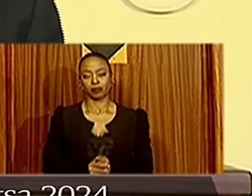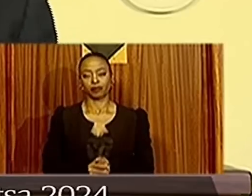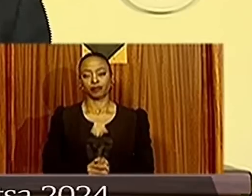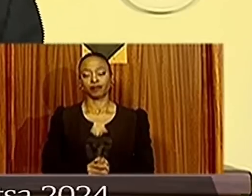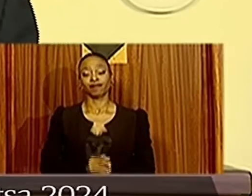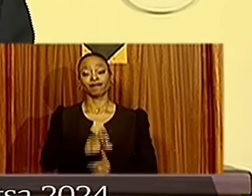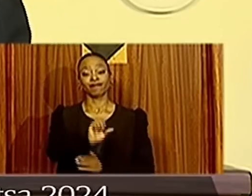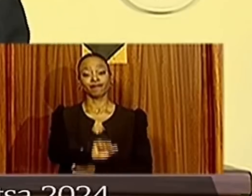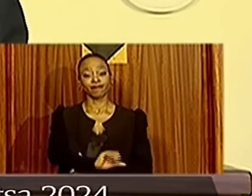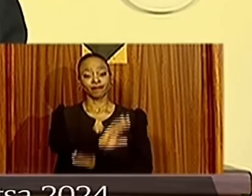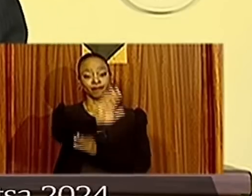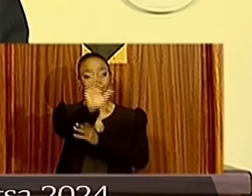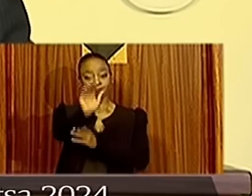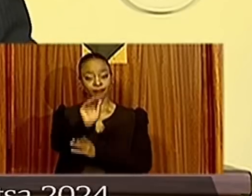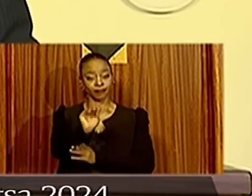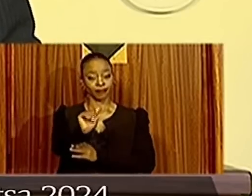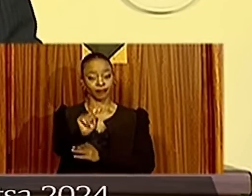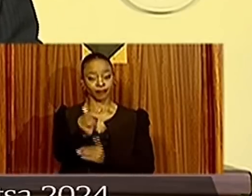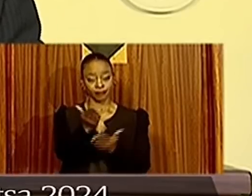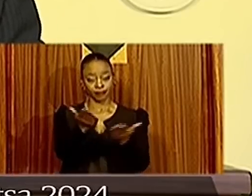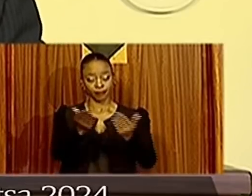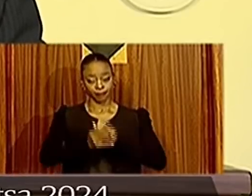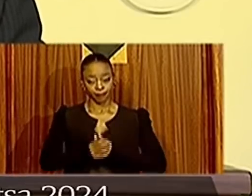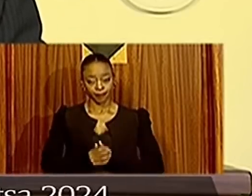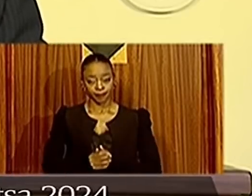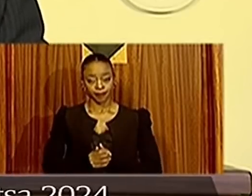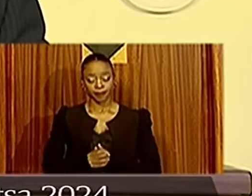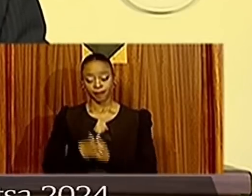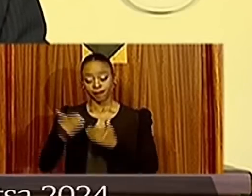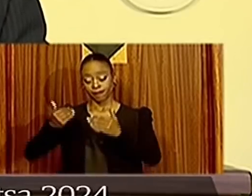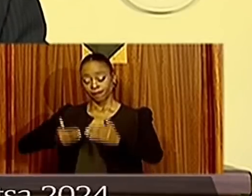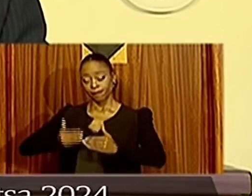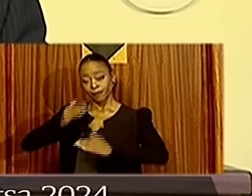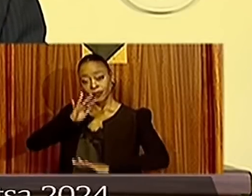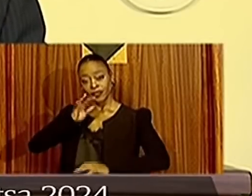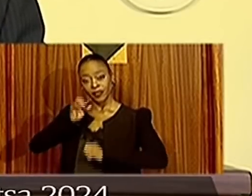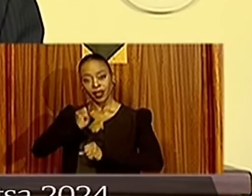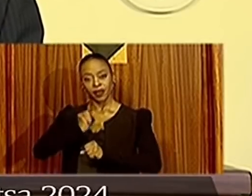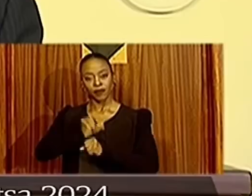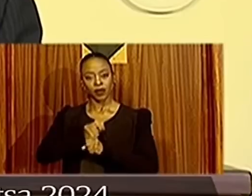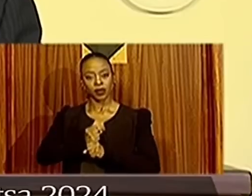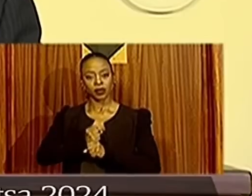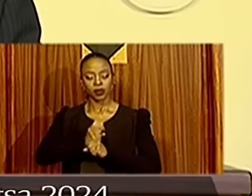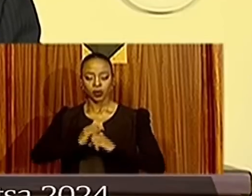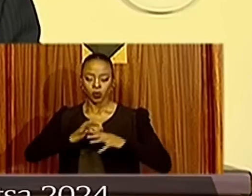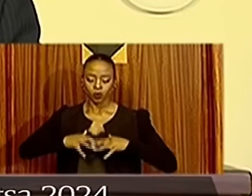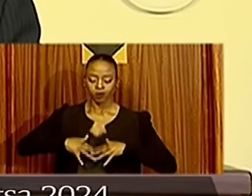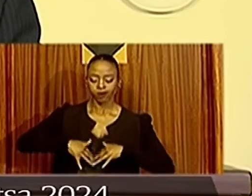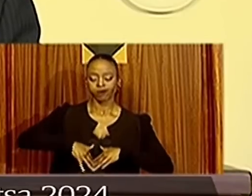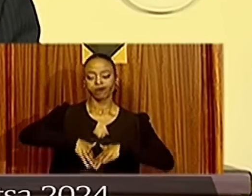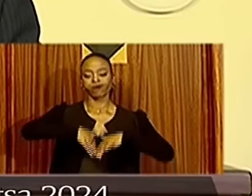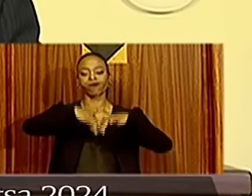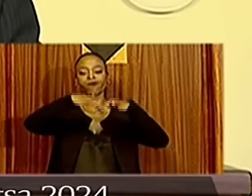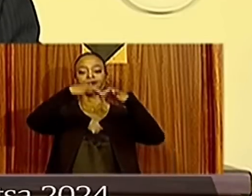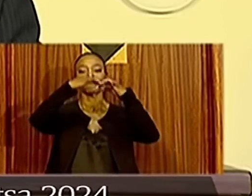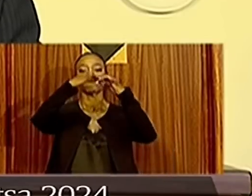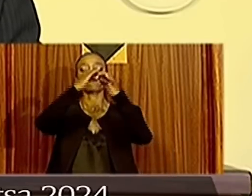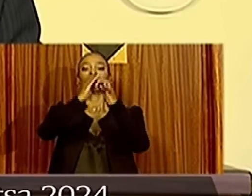Fellow South Africans, the last 5 years have been a time of rebuilding and